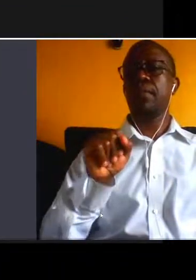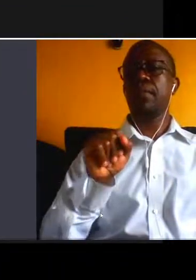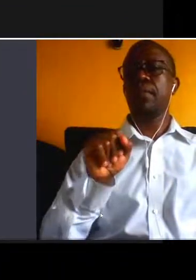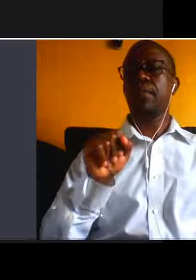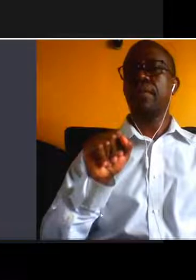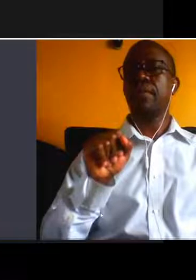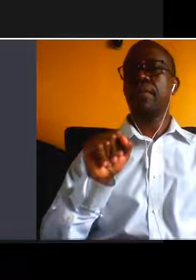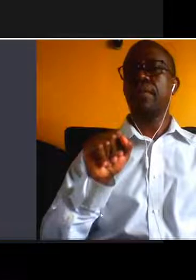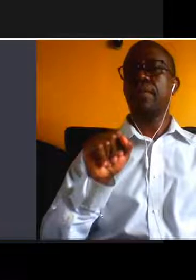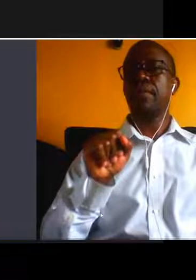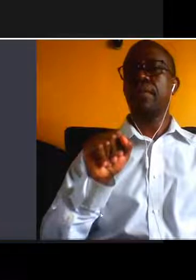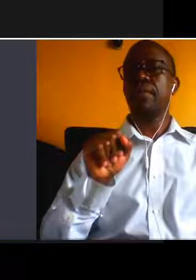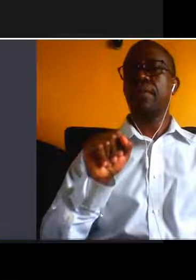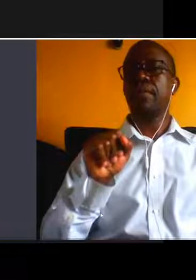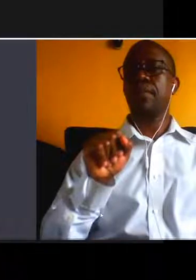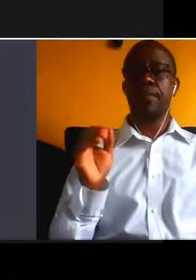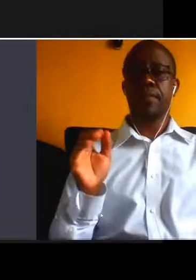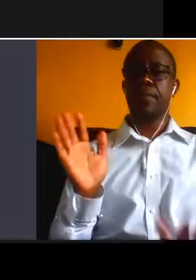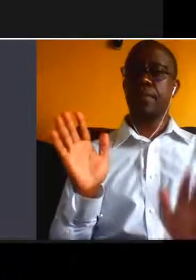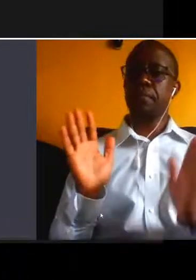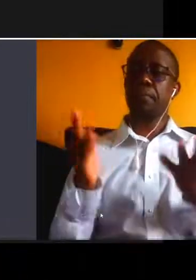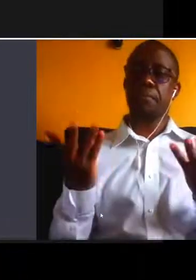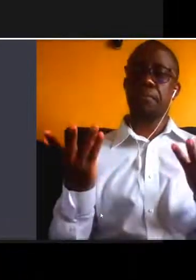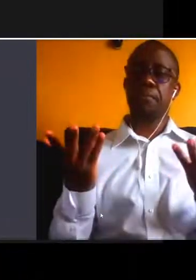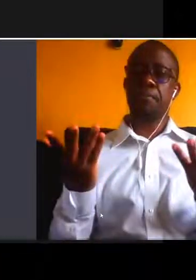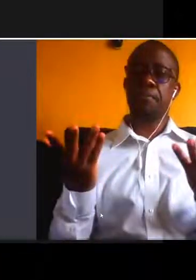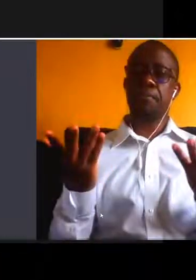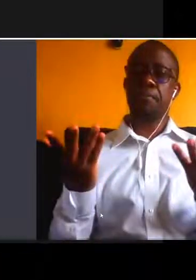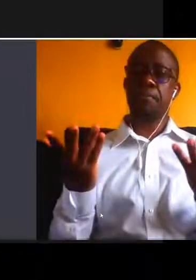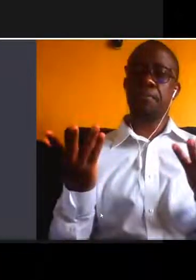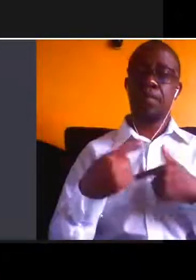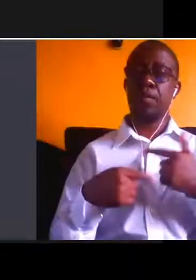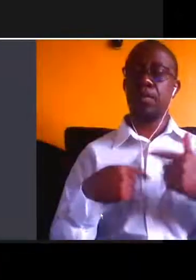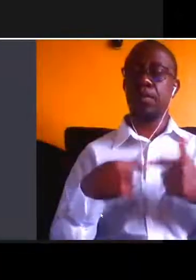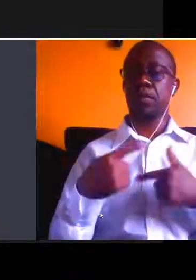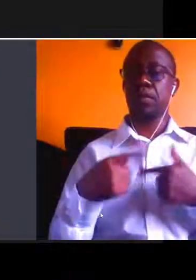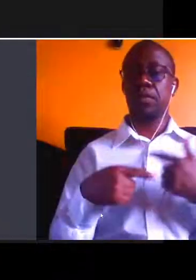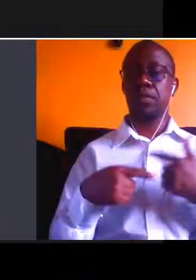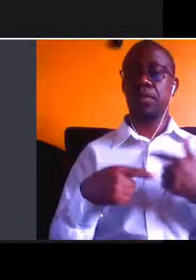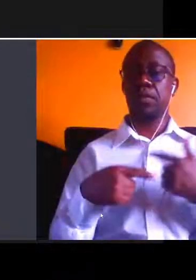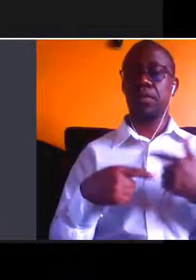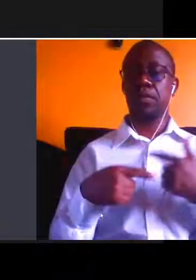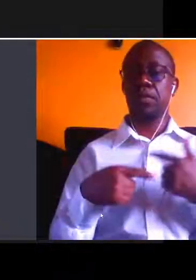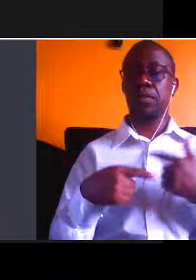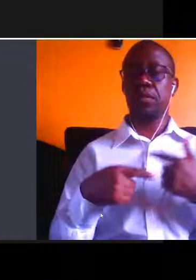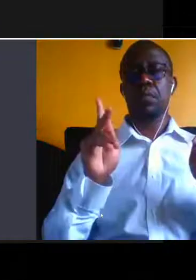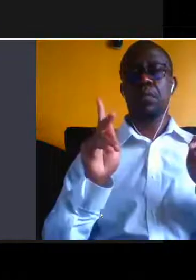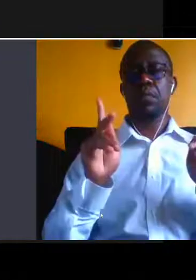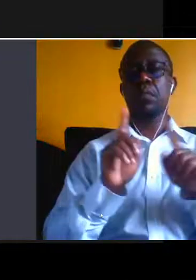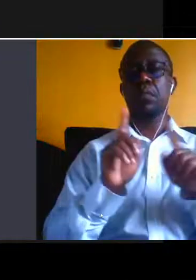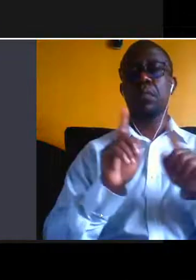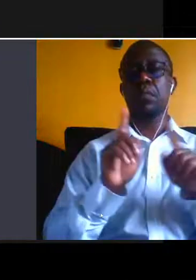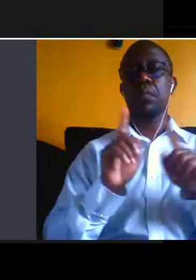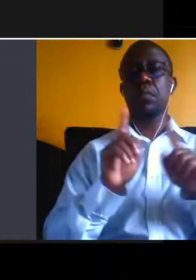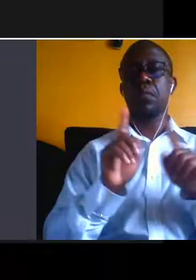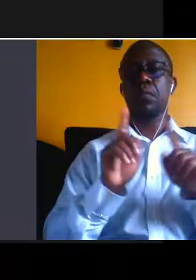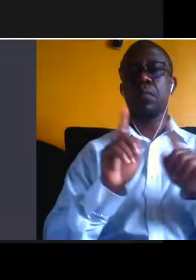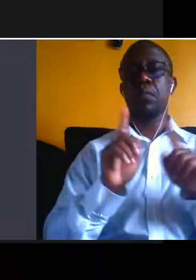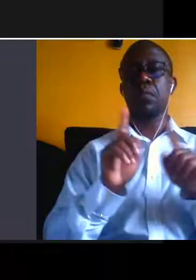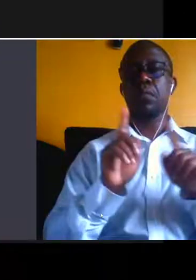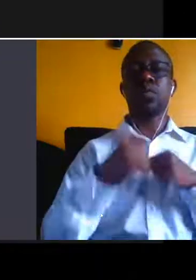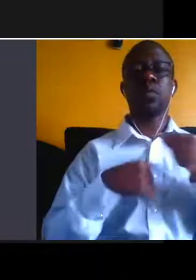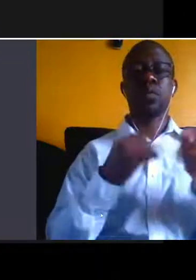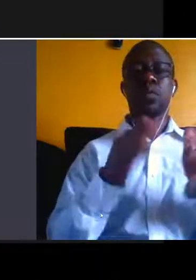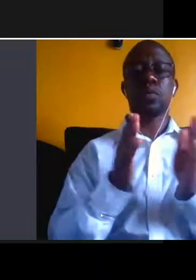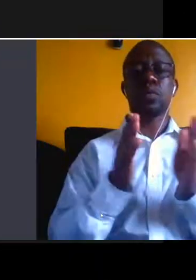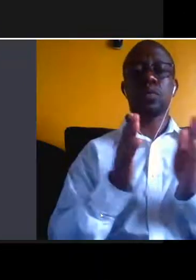Or if I could continue, that is fine. But we want to move on to the next